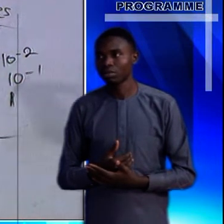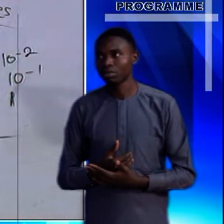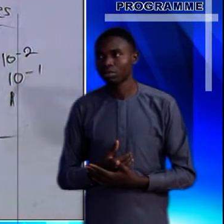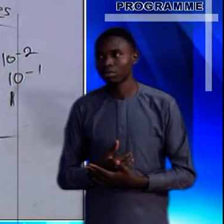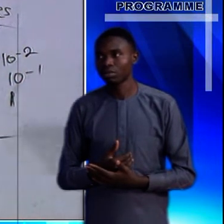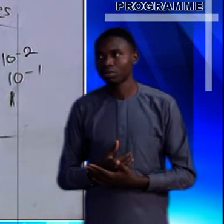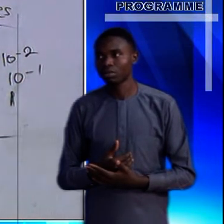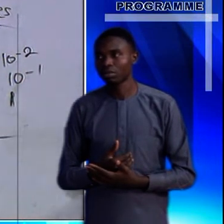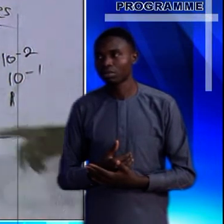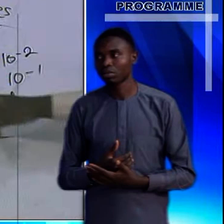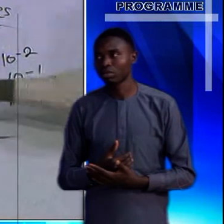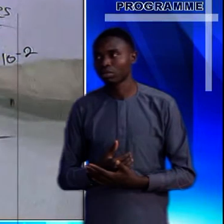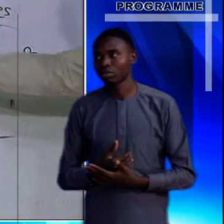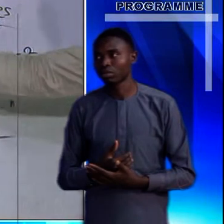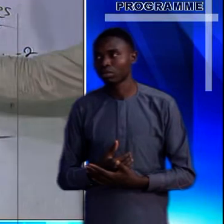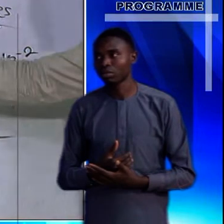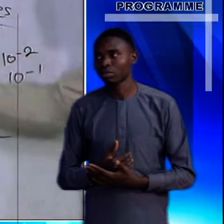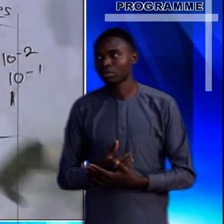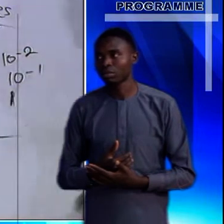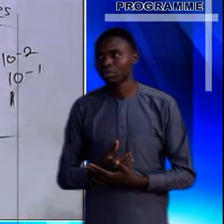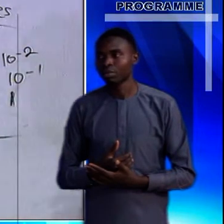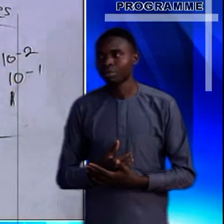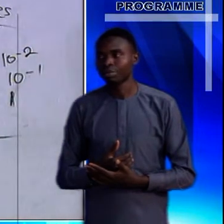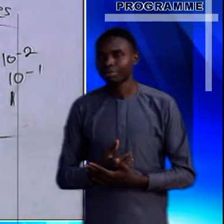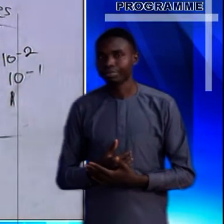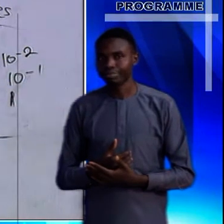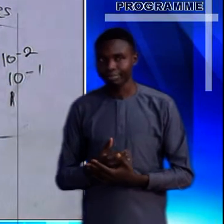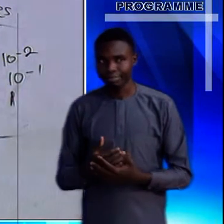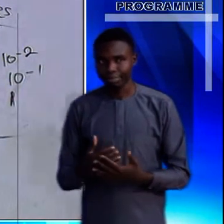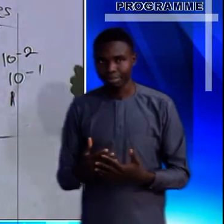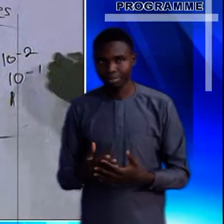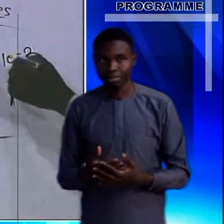this range. Then we also have millimeters. Millimeters